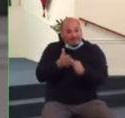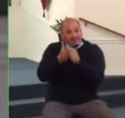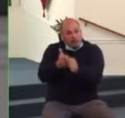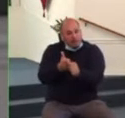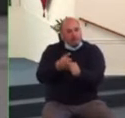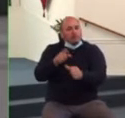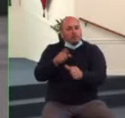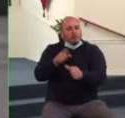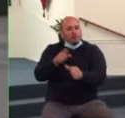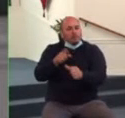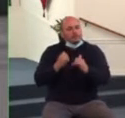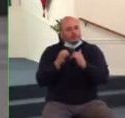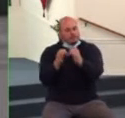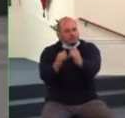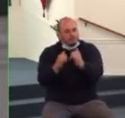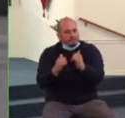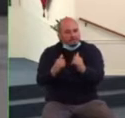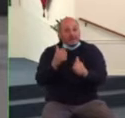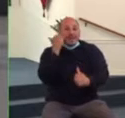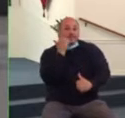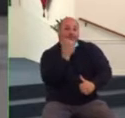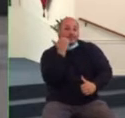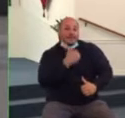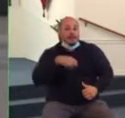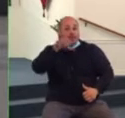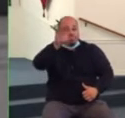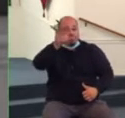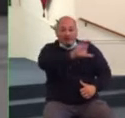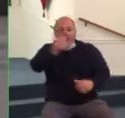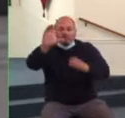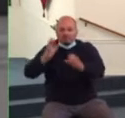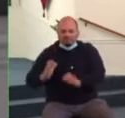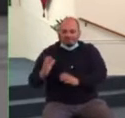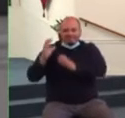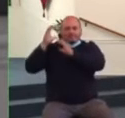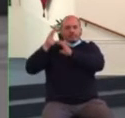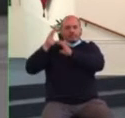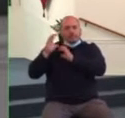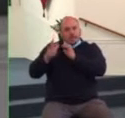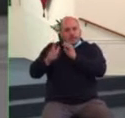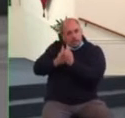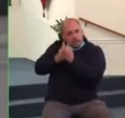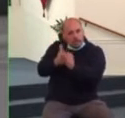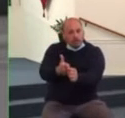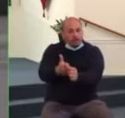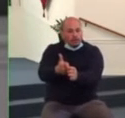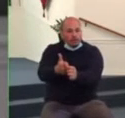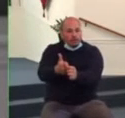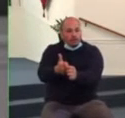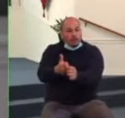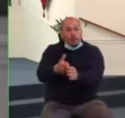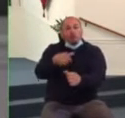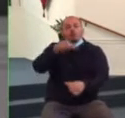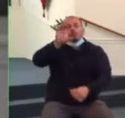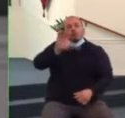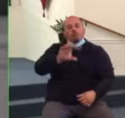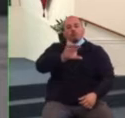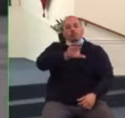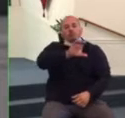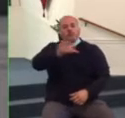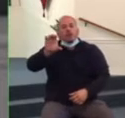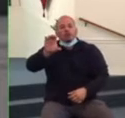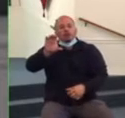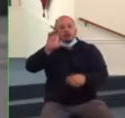attitude is an attitude of selflessness. That in following Jesus, we